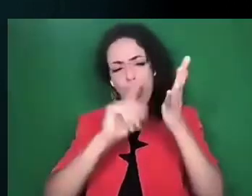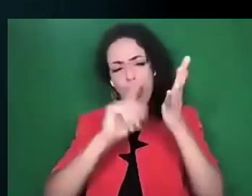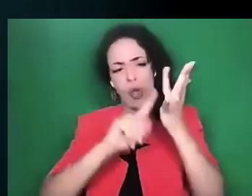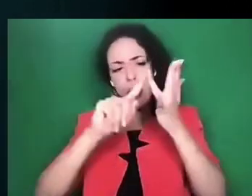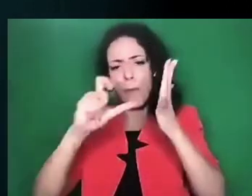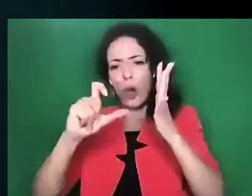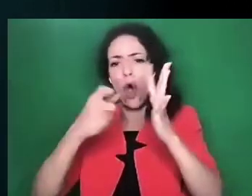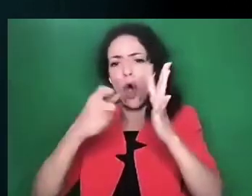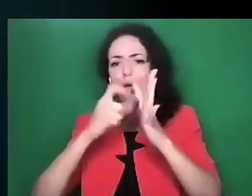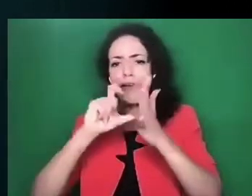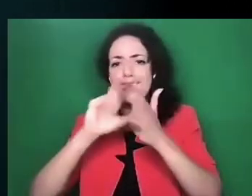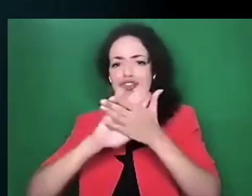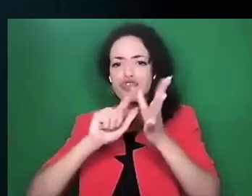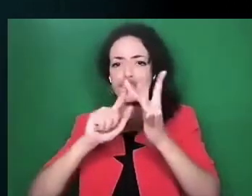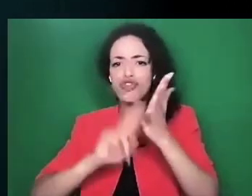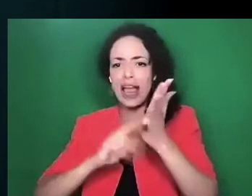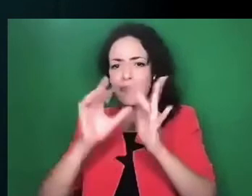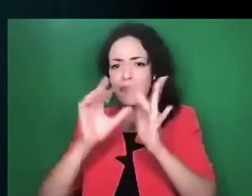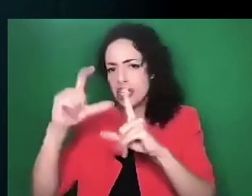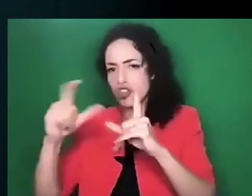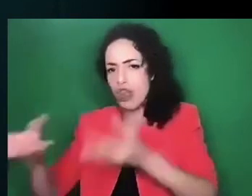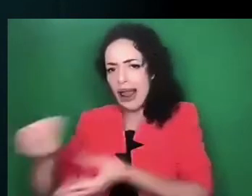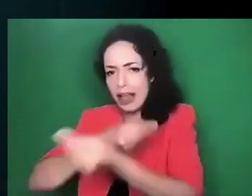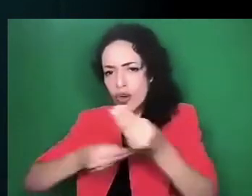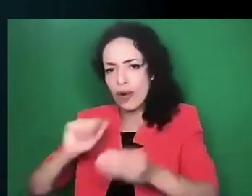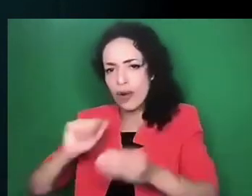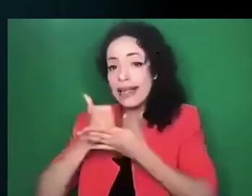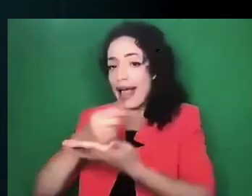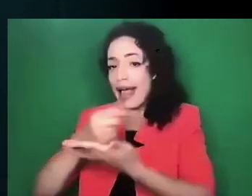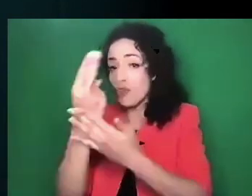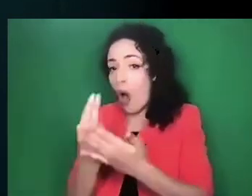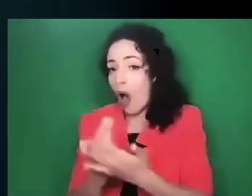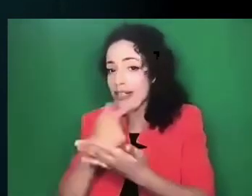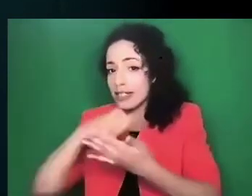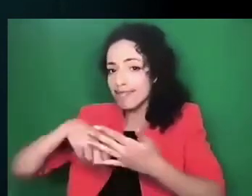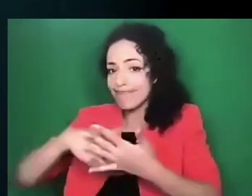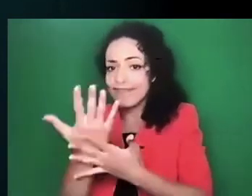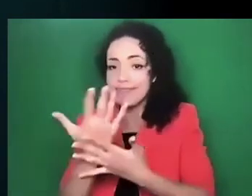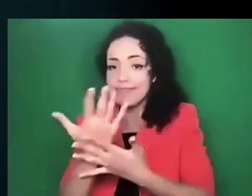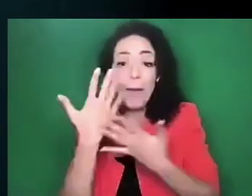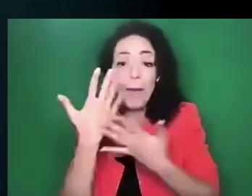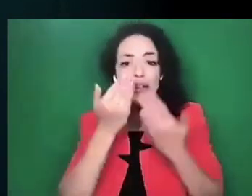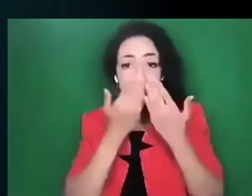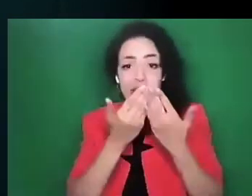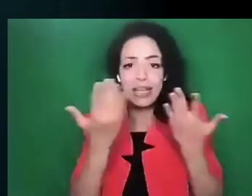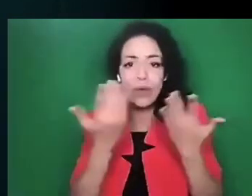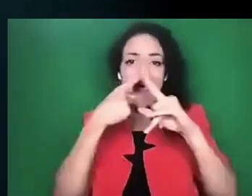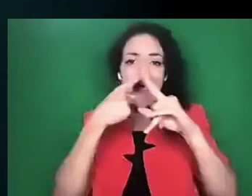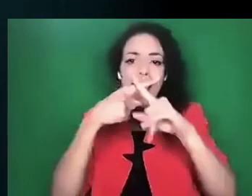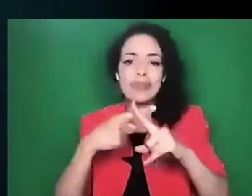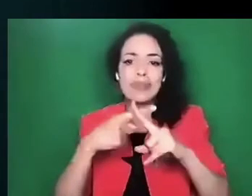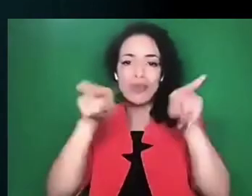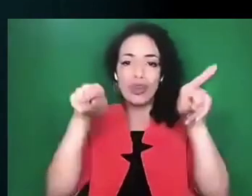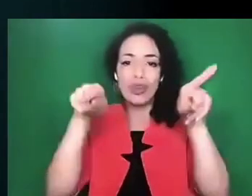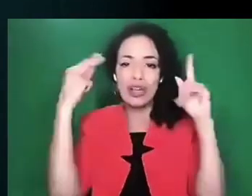economies. He studied for his master's in choreography at Amsterdam University of the Arts. He also holds a master's degree